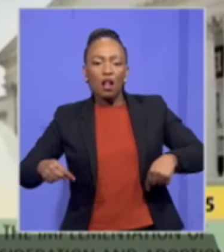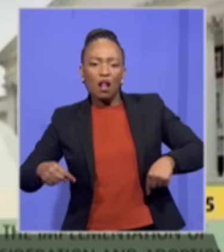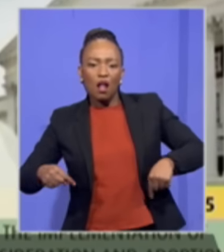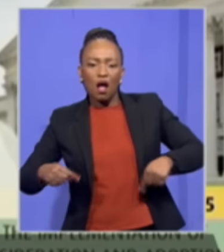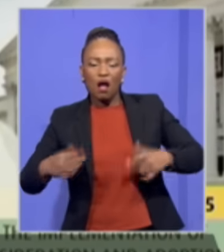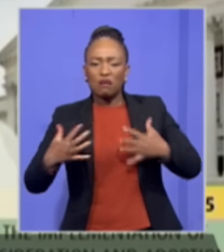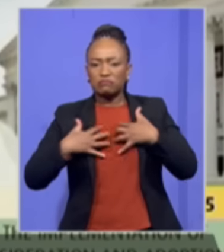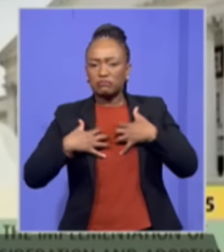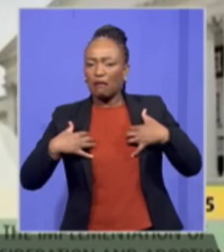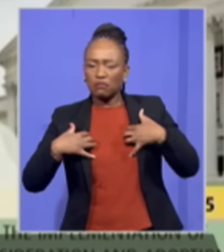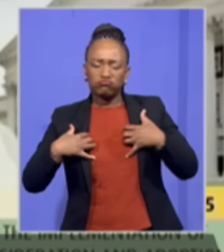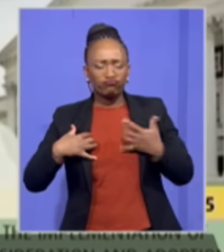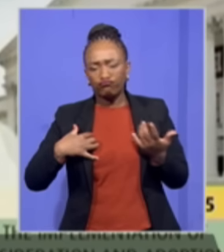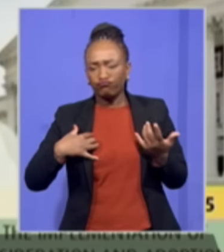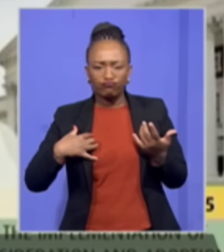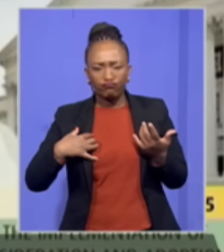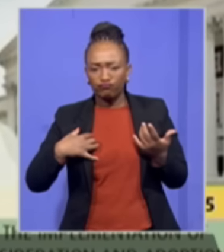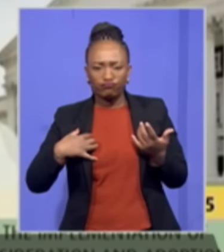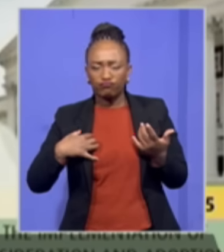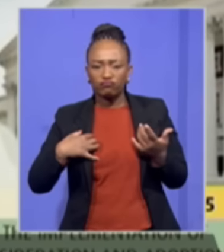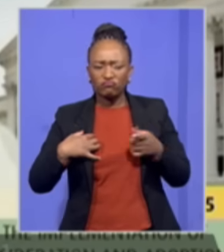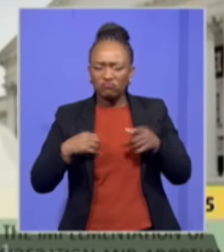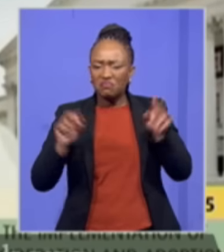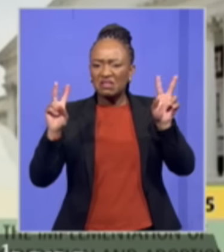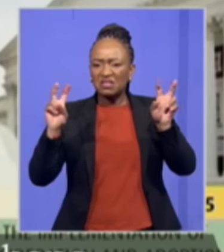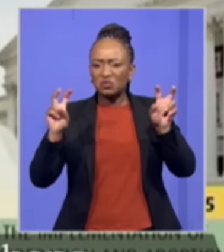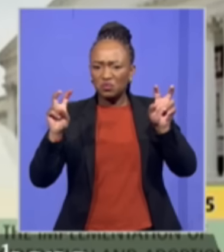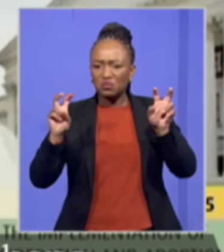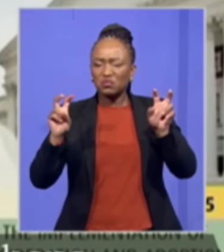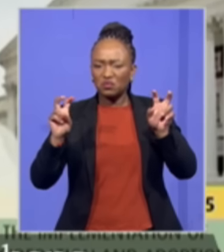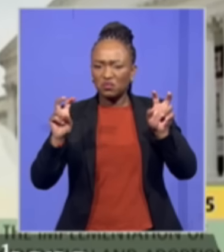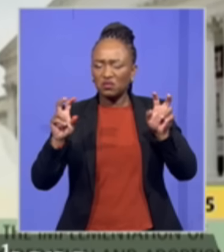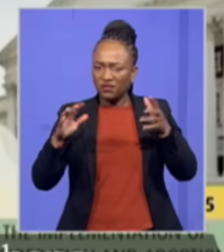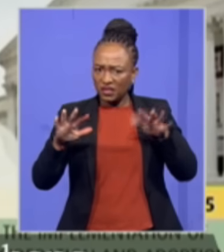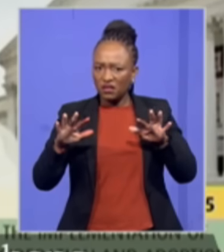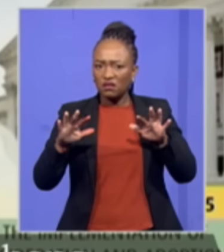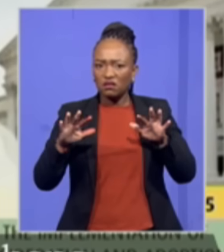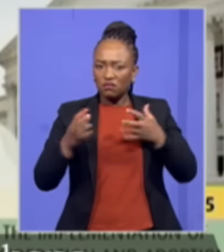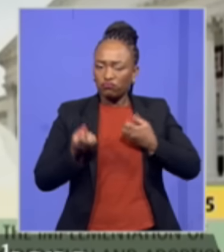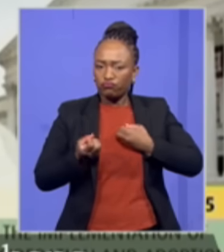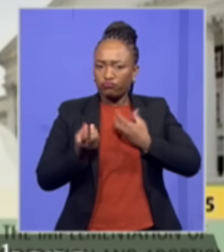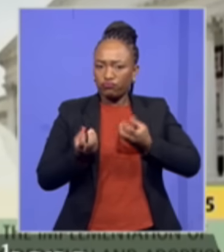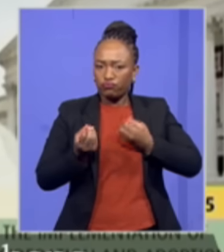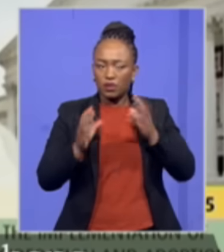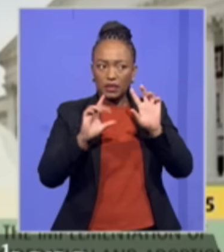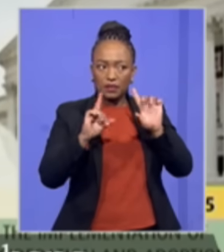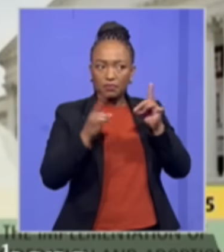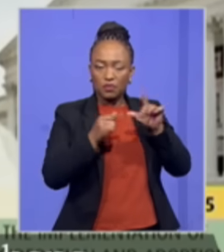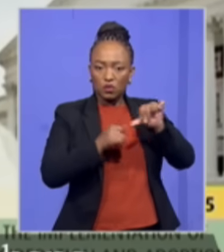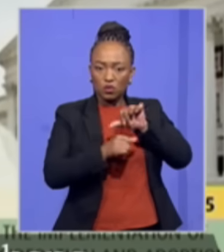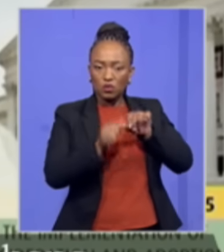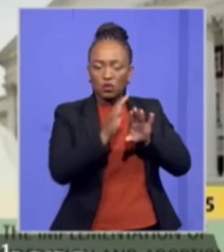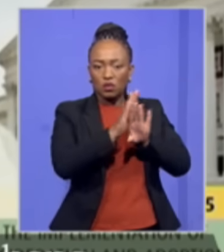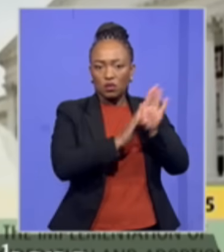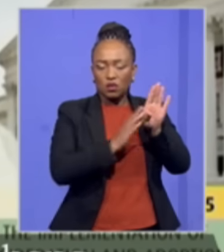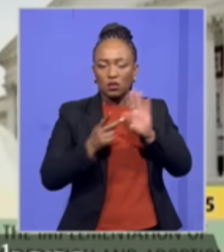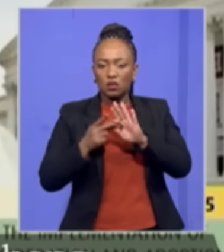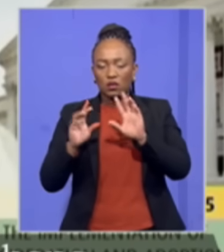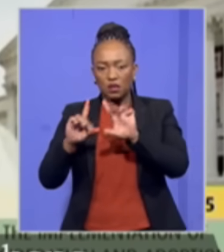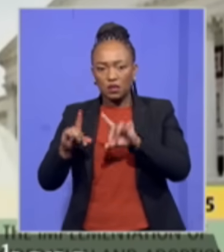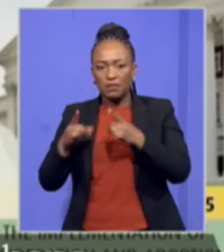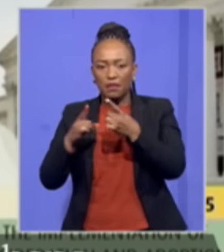panicking, especially because these issues have been now raised, and both the Department of Social Development and the Department